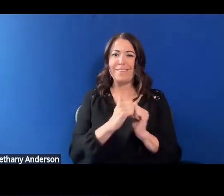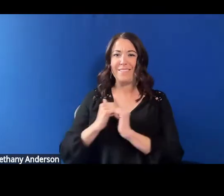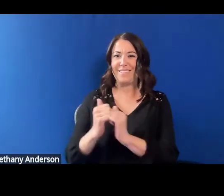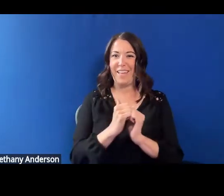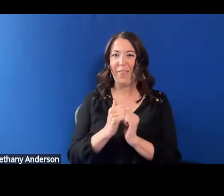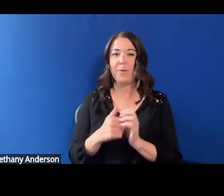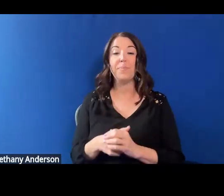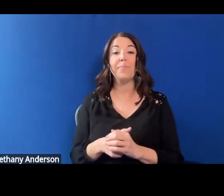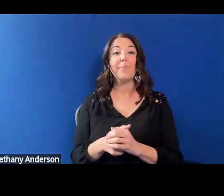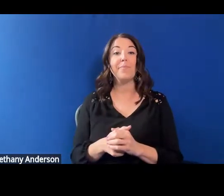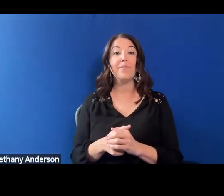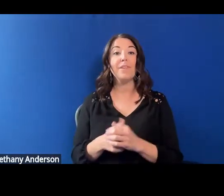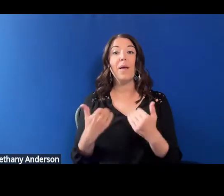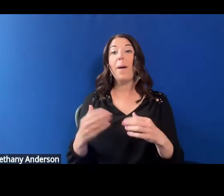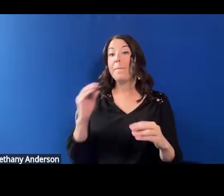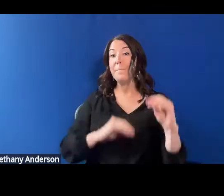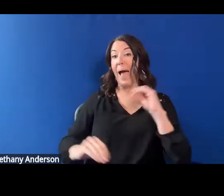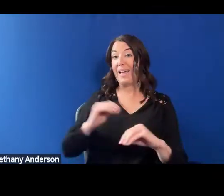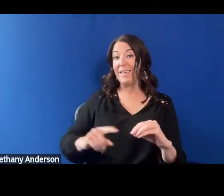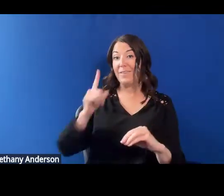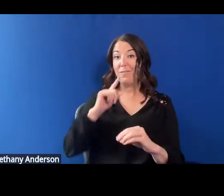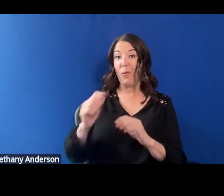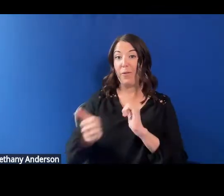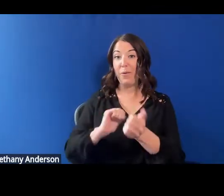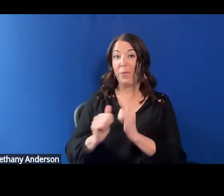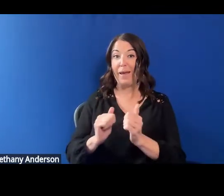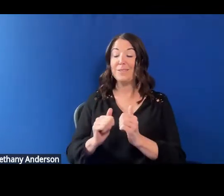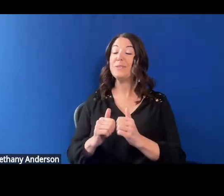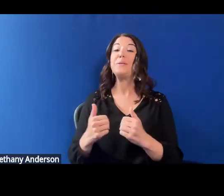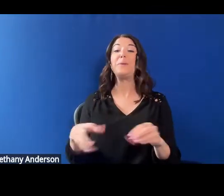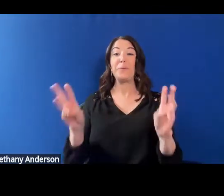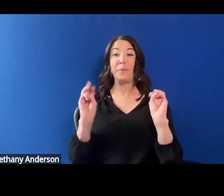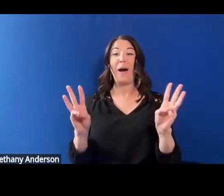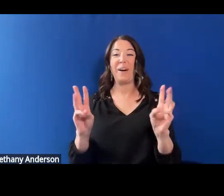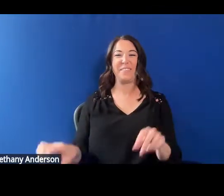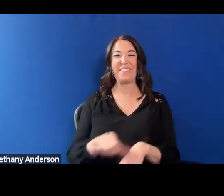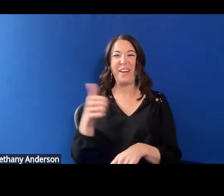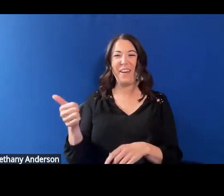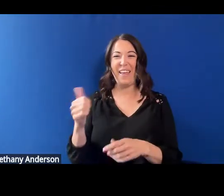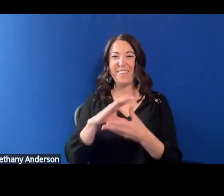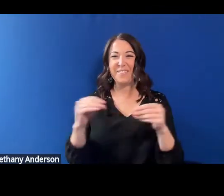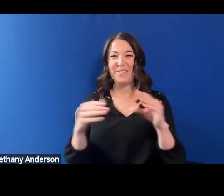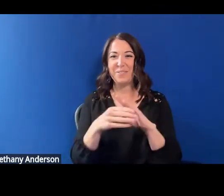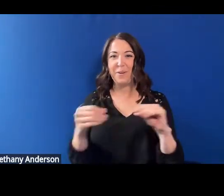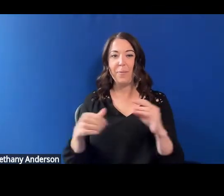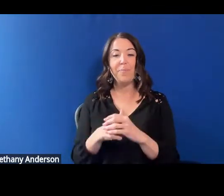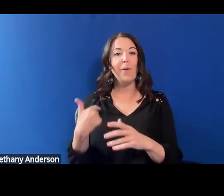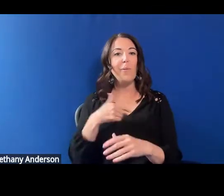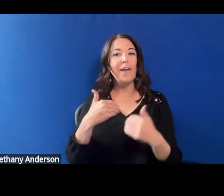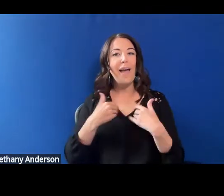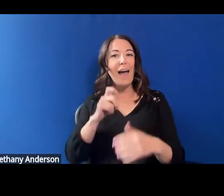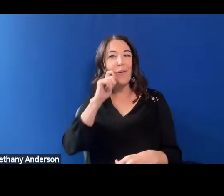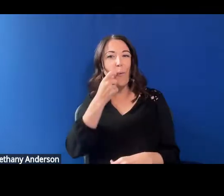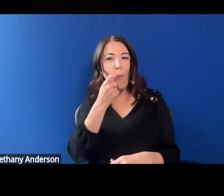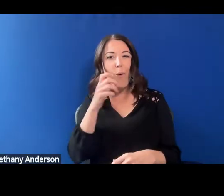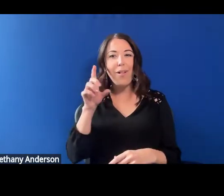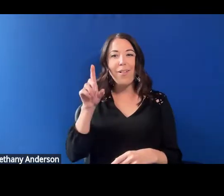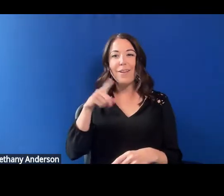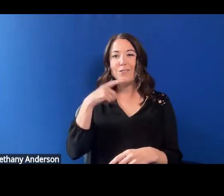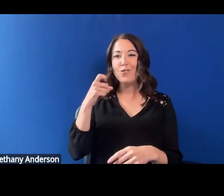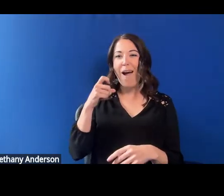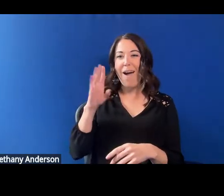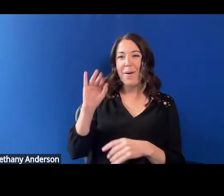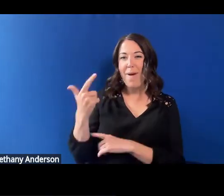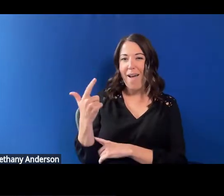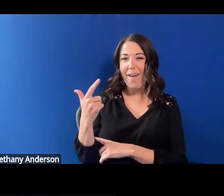Packing for this race was a whole other story. We had these cool dry bags that had